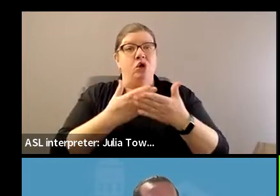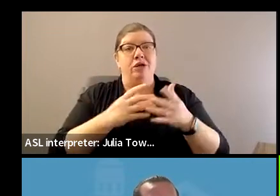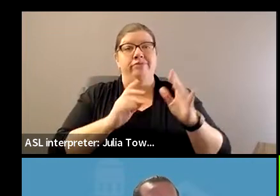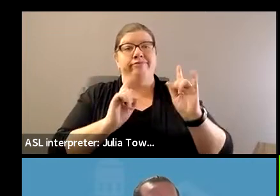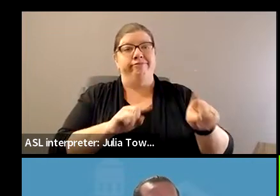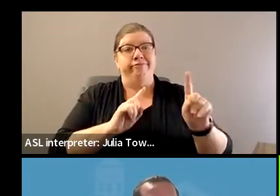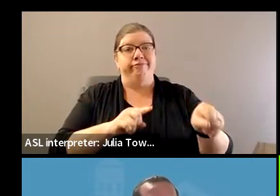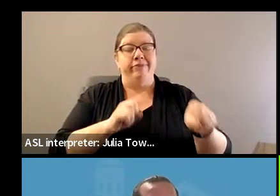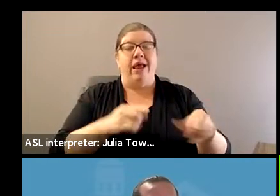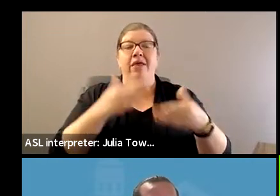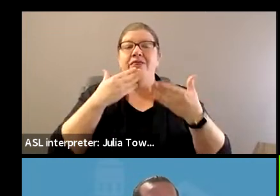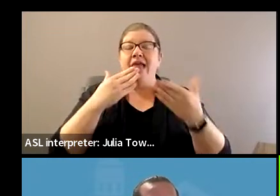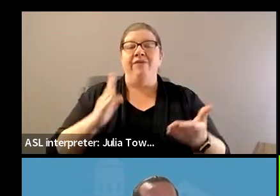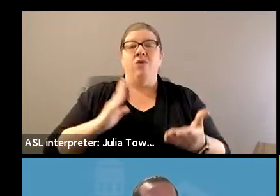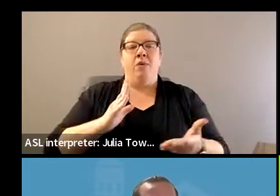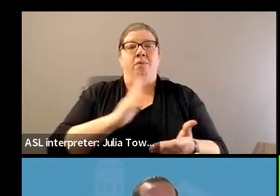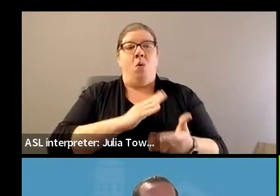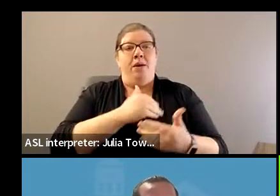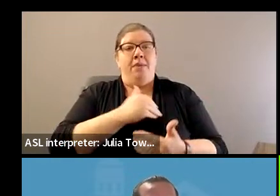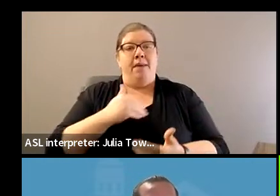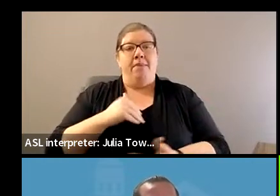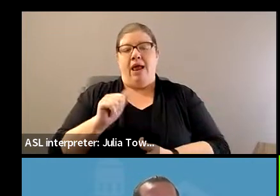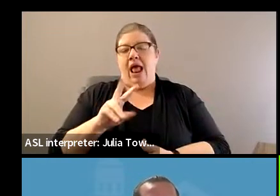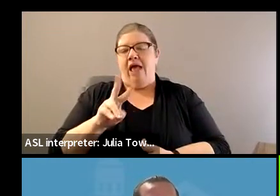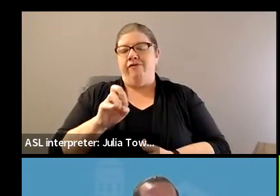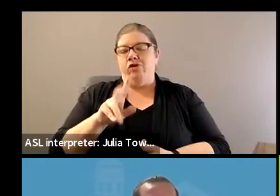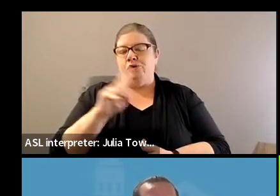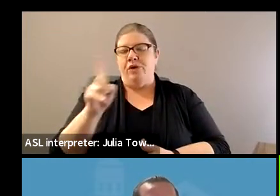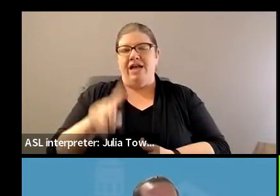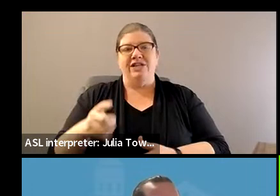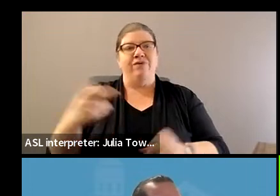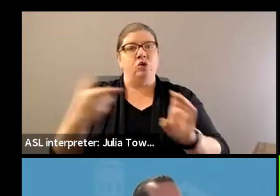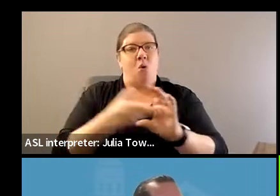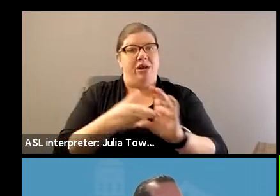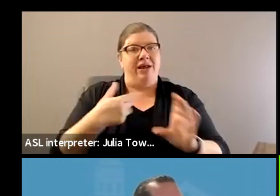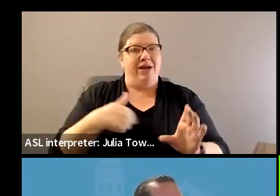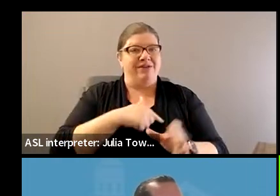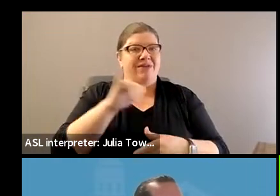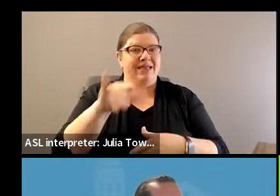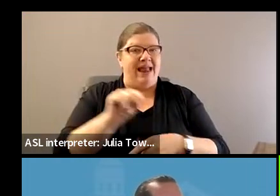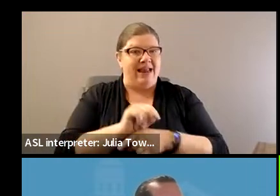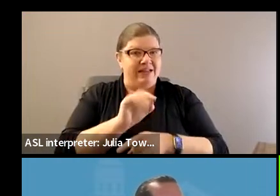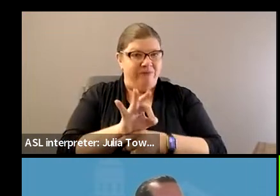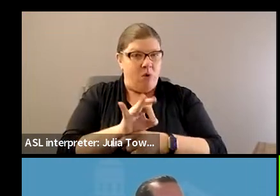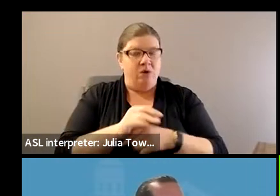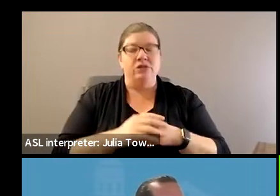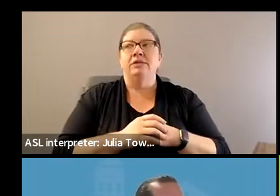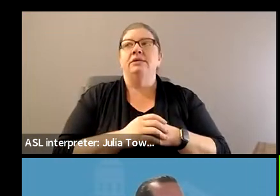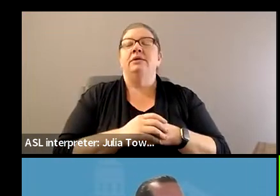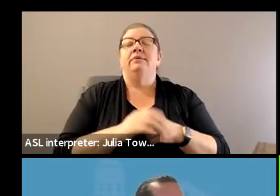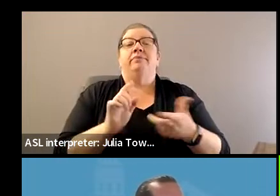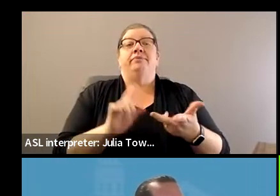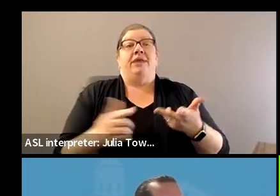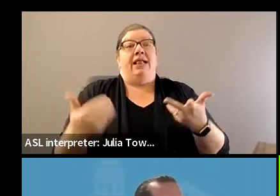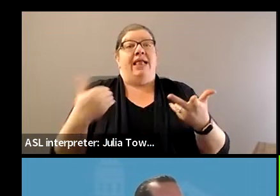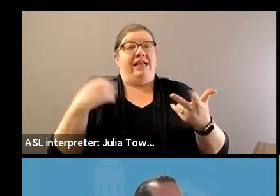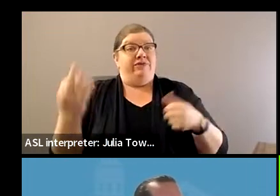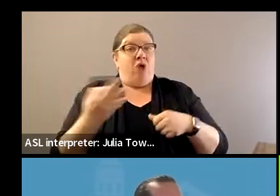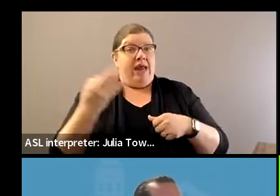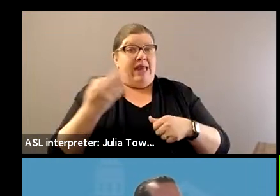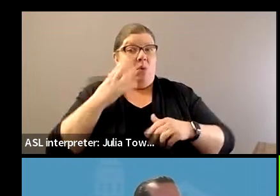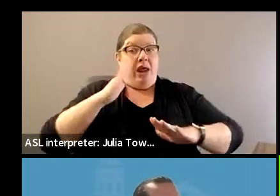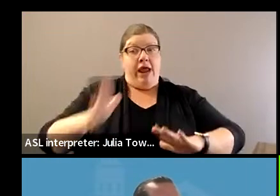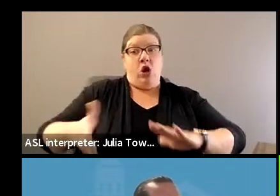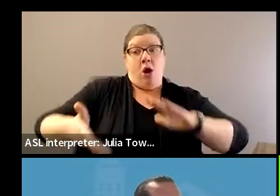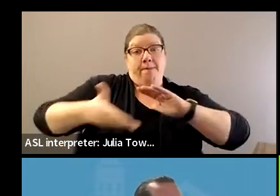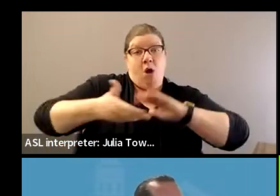Board Member Alvarez for also joining us for that task force. Additionally, last Friday, we had our partnership